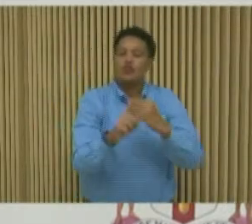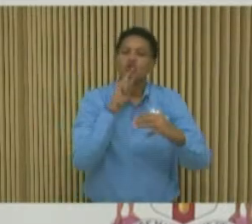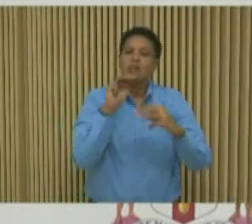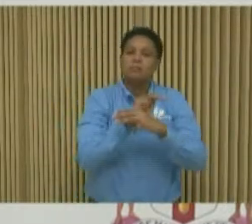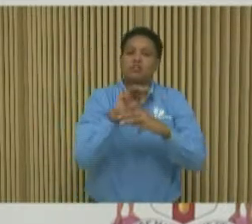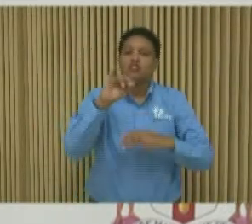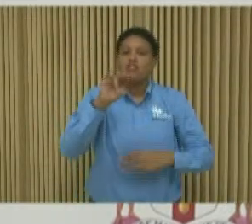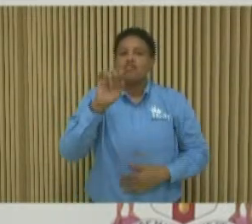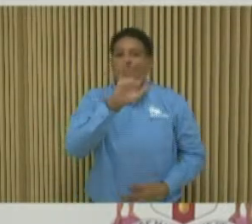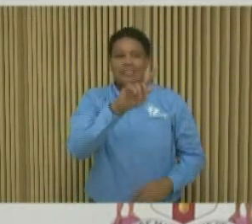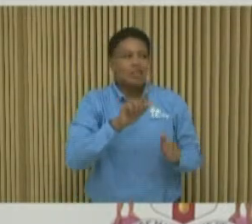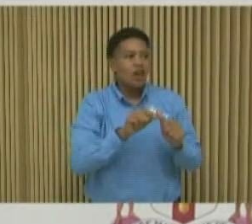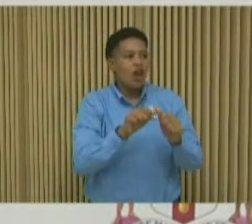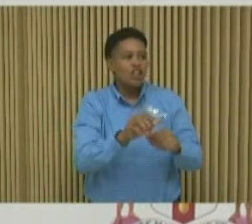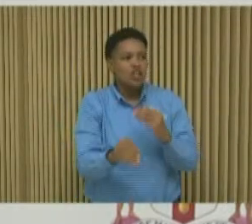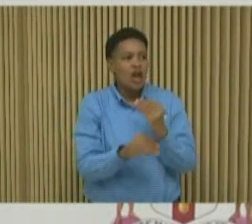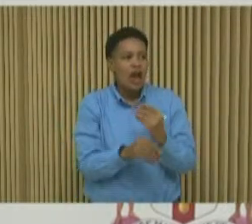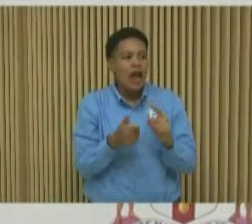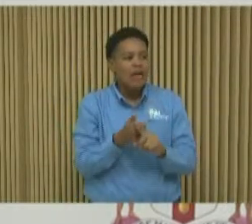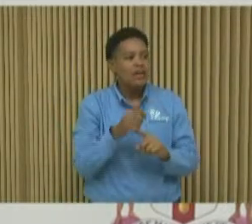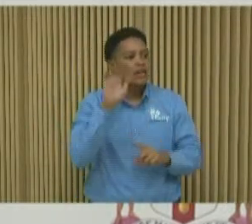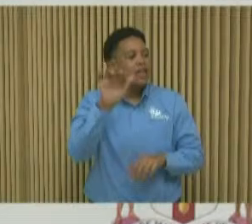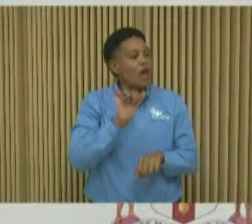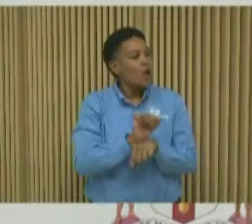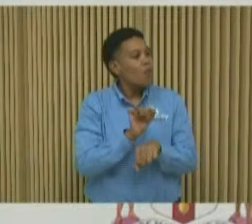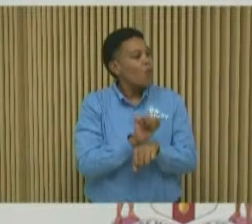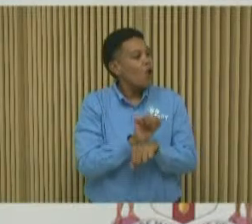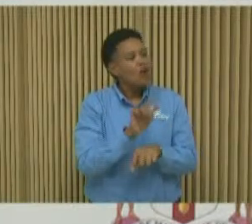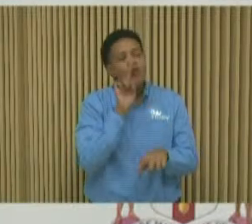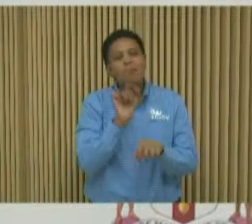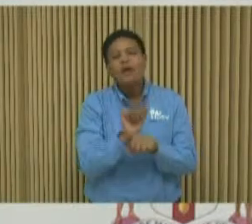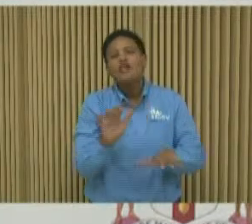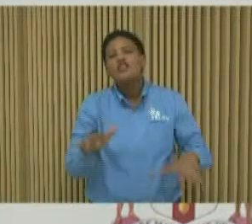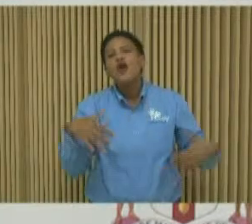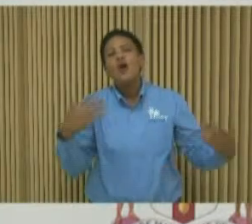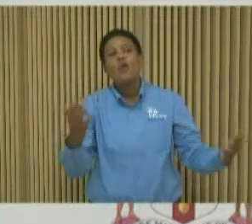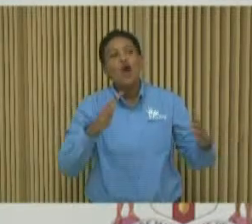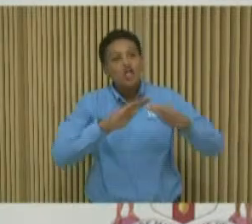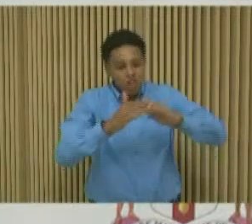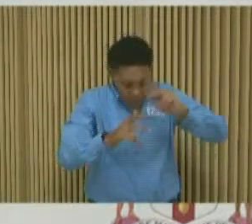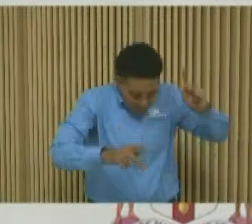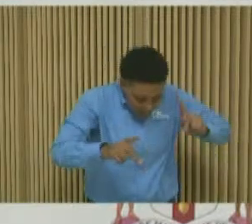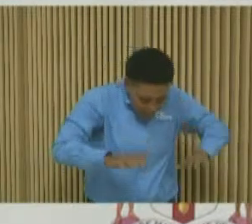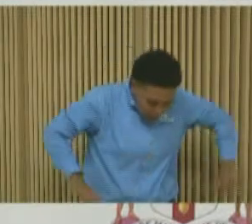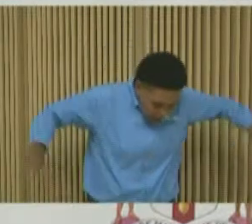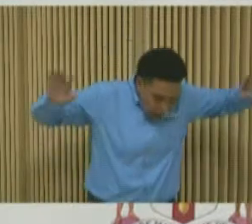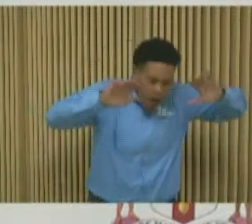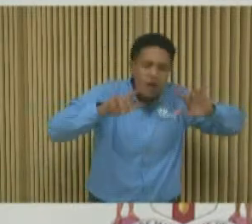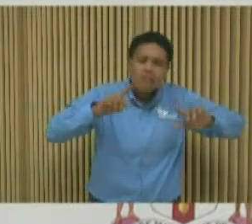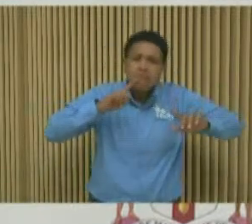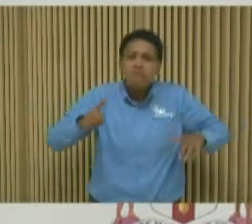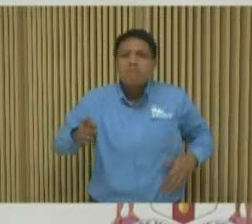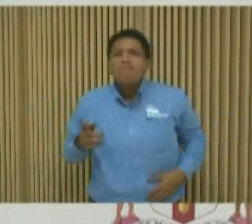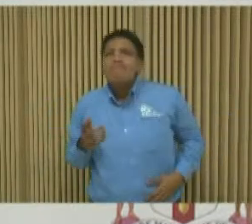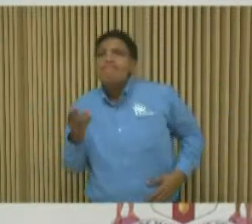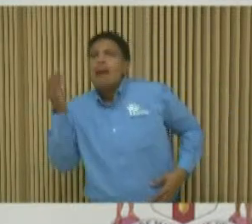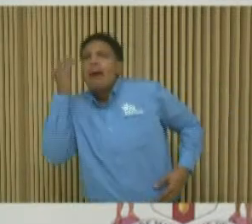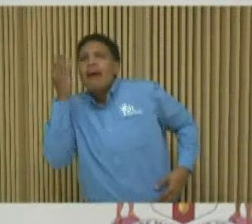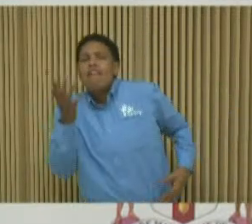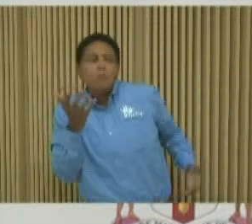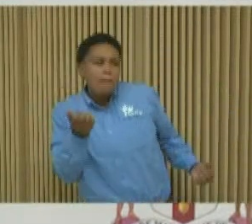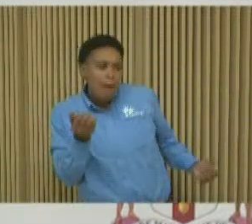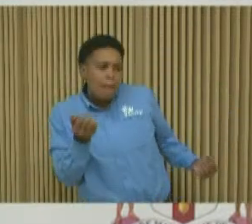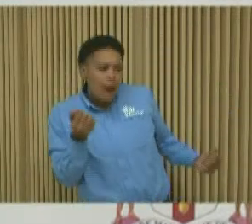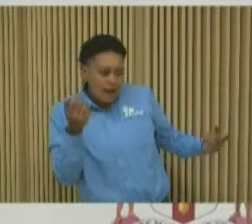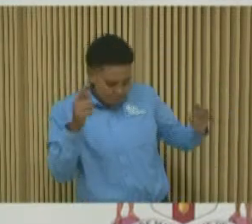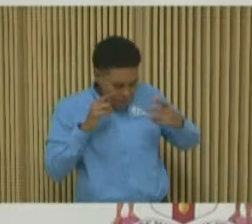Justice on continuing their work to ensure that our Jamaican citizens are kept informed on the